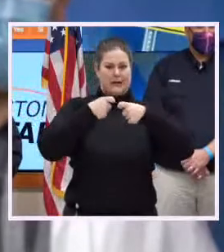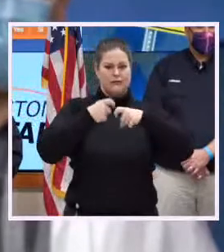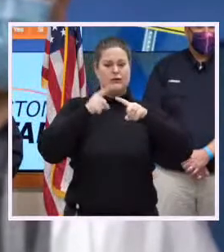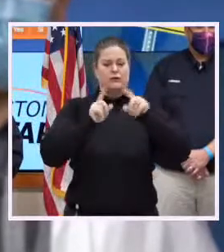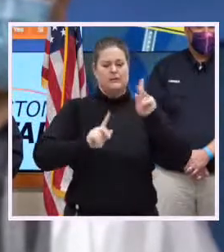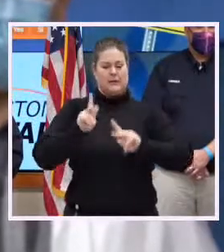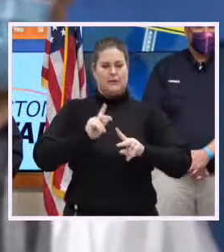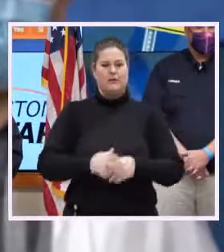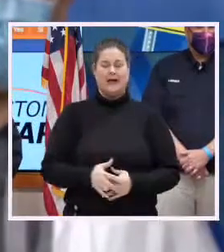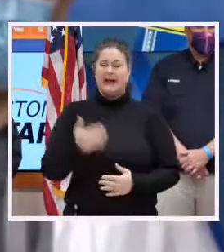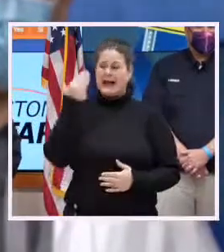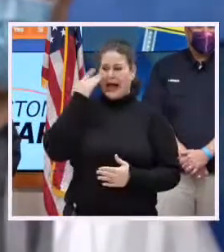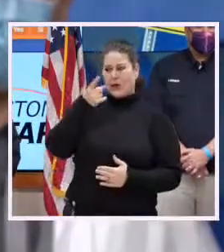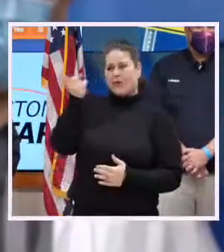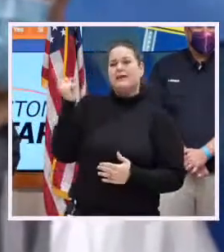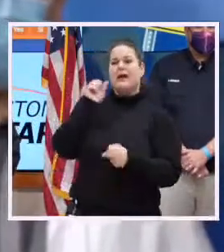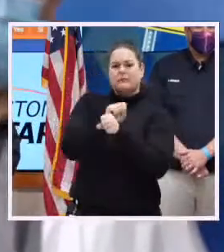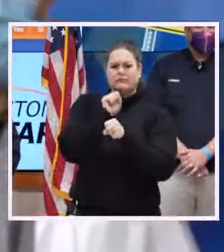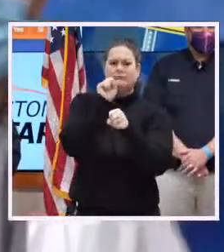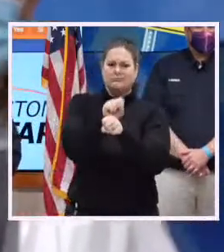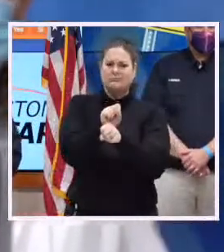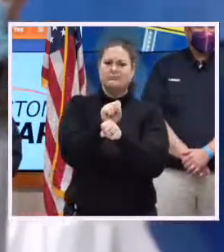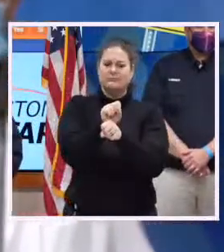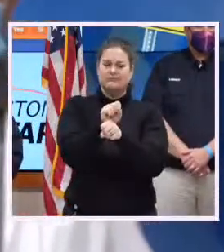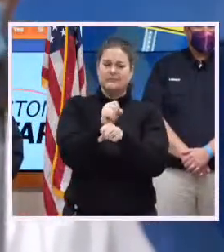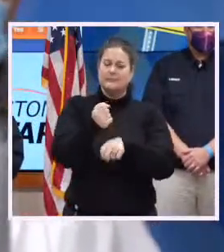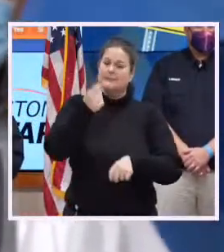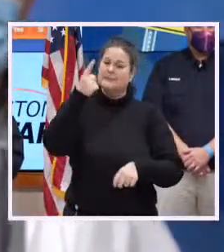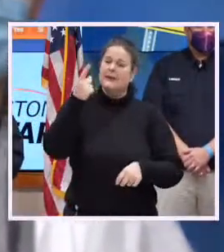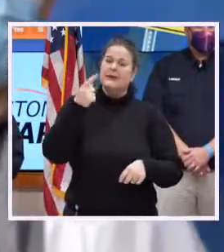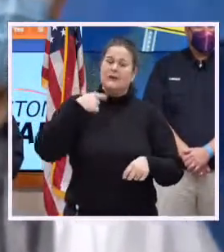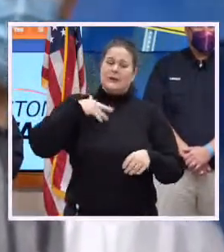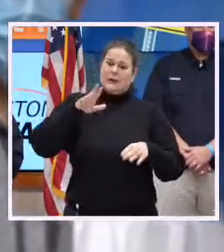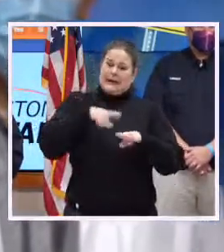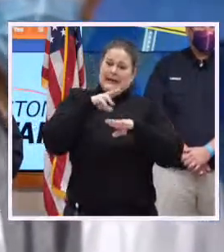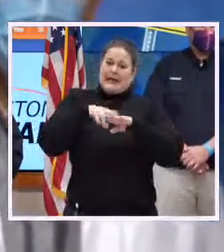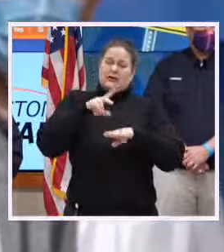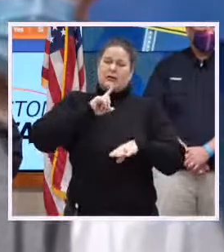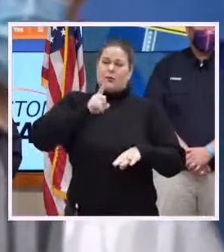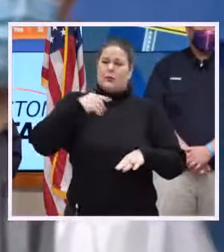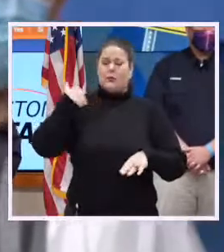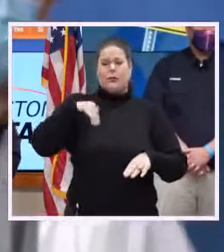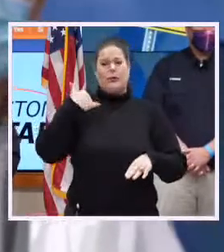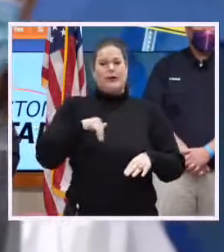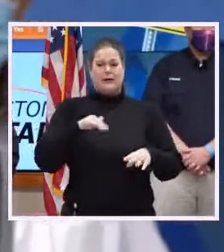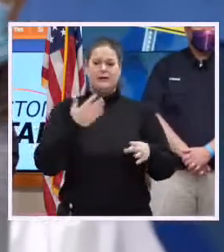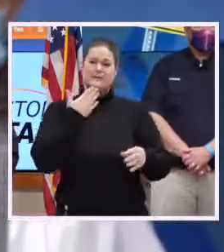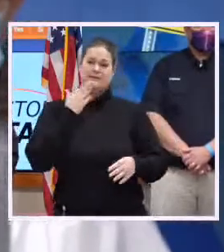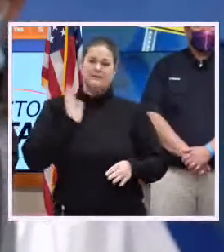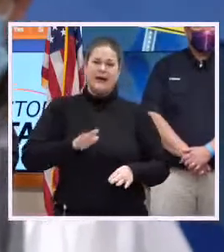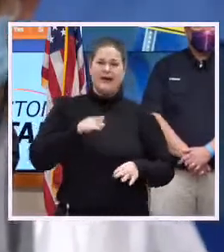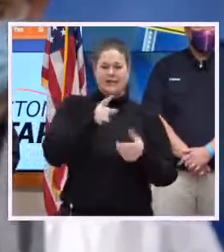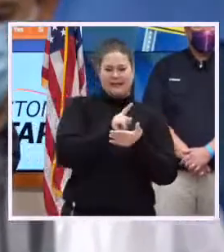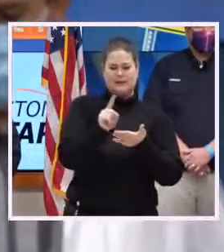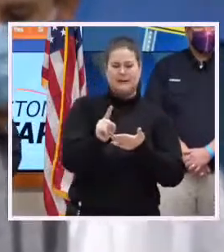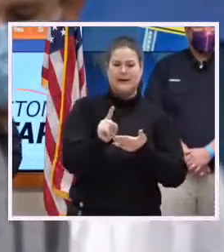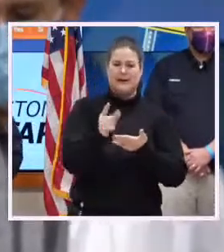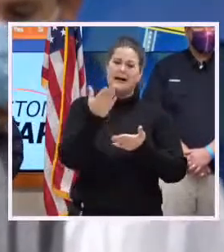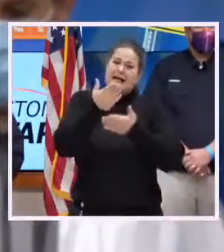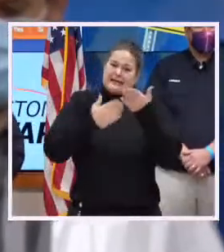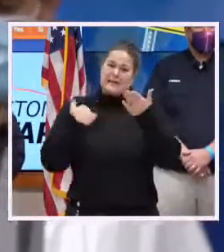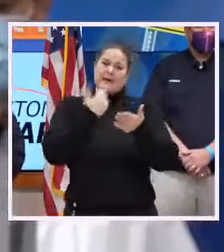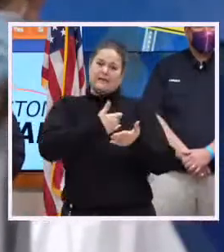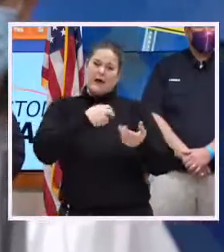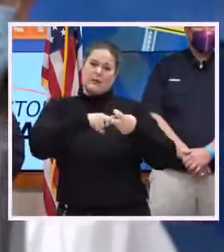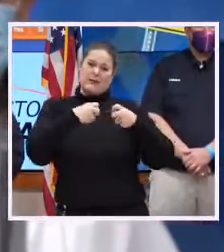that. We've been hit hard by nature this week, but we can't deny that some of this is a man-made